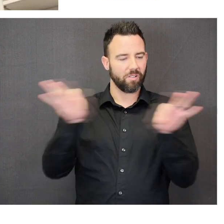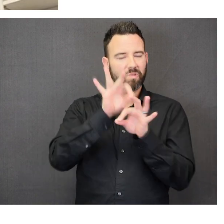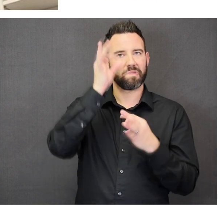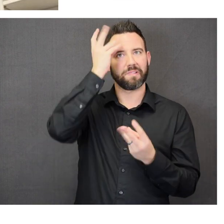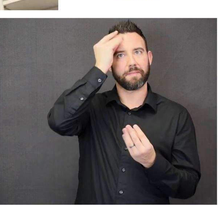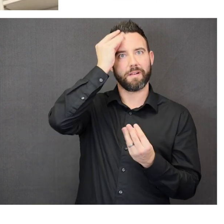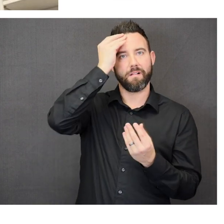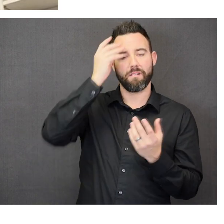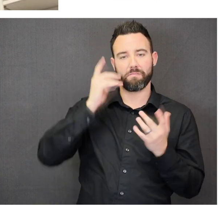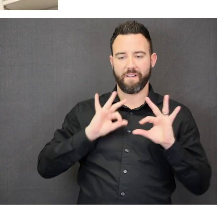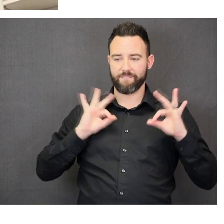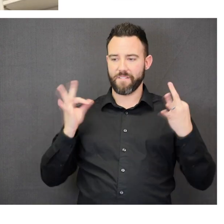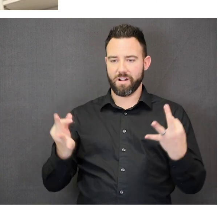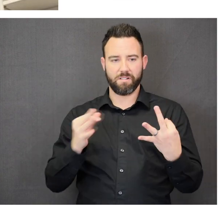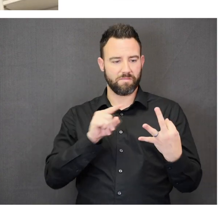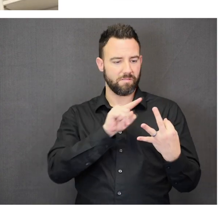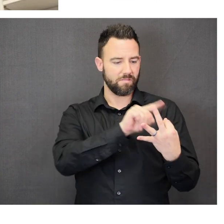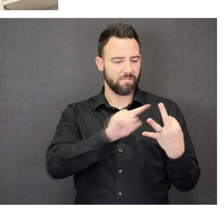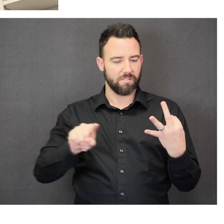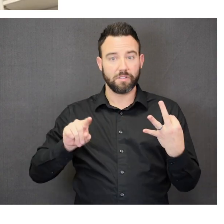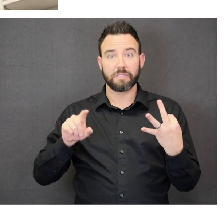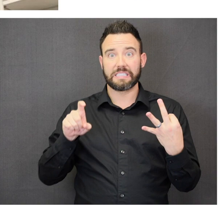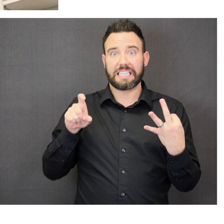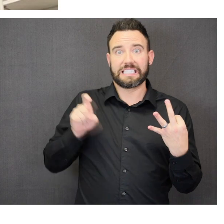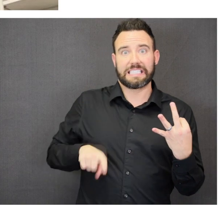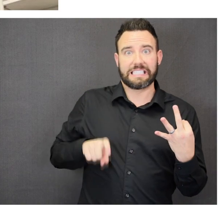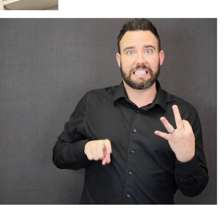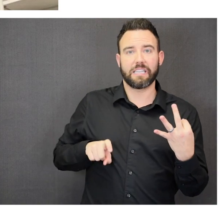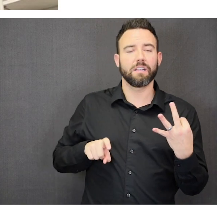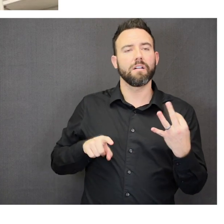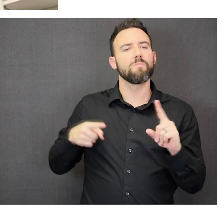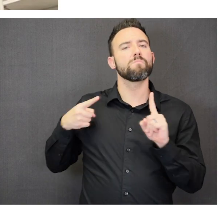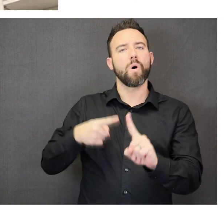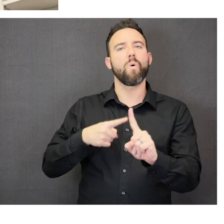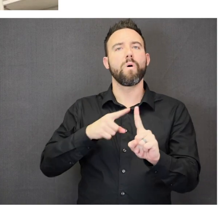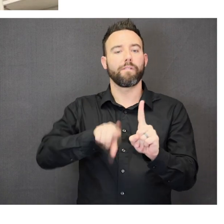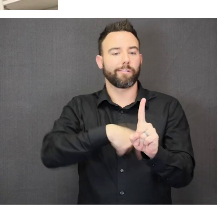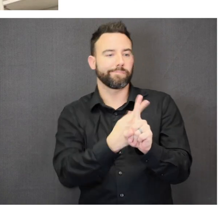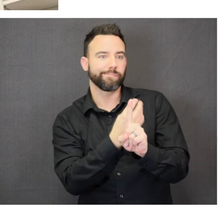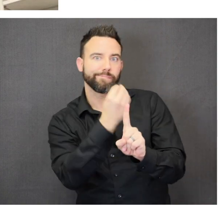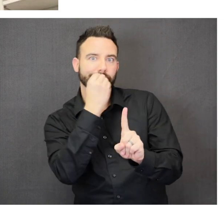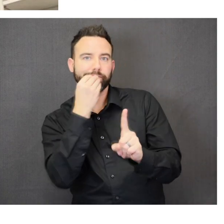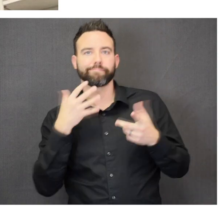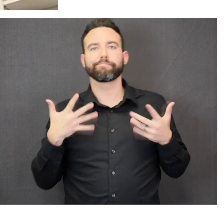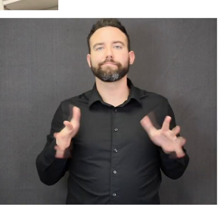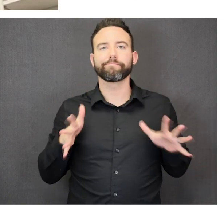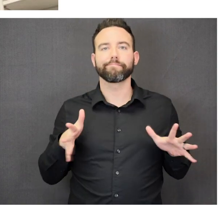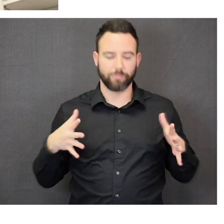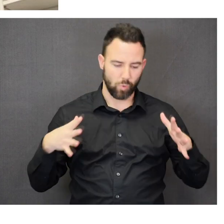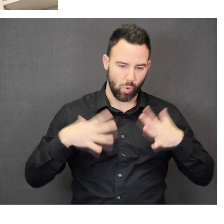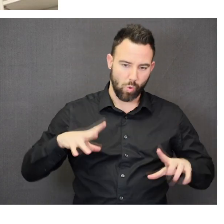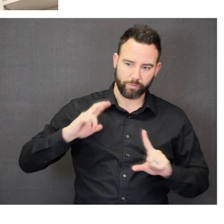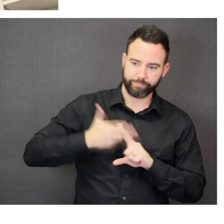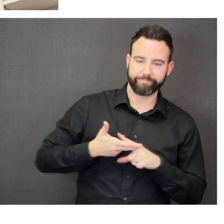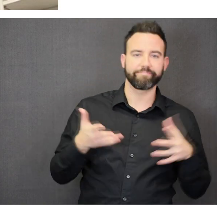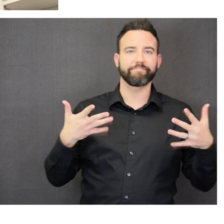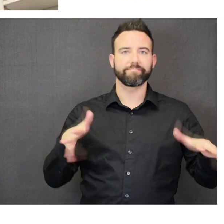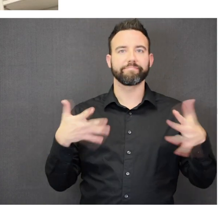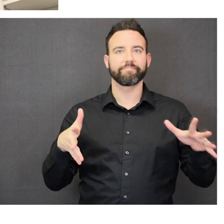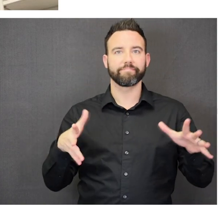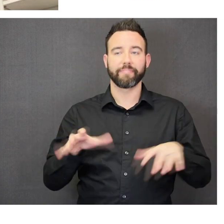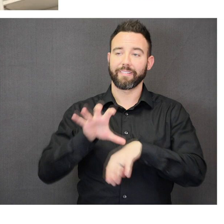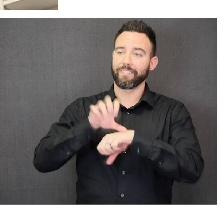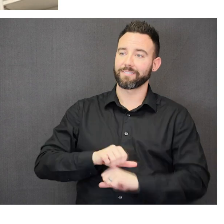family members need, it's not just about food. It's not just about, their overall health right